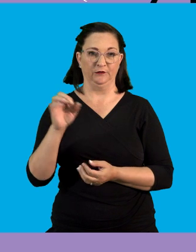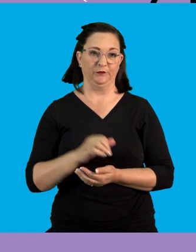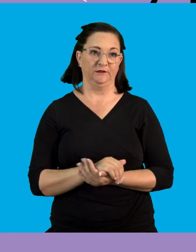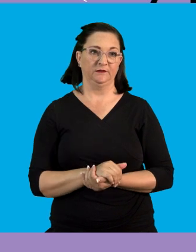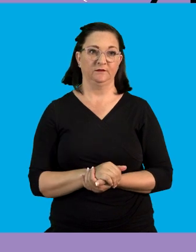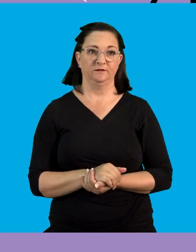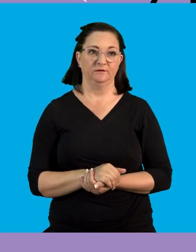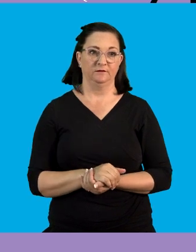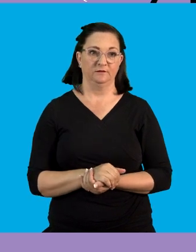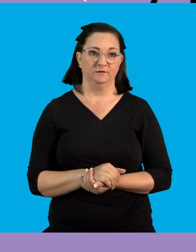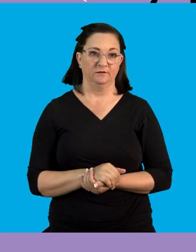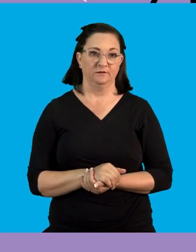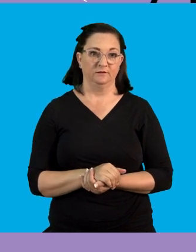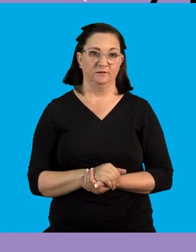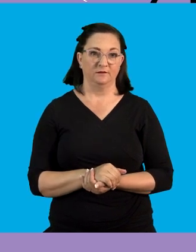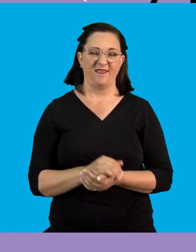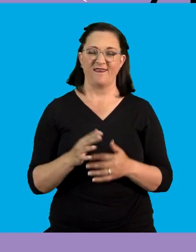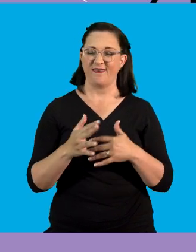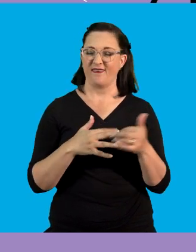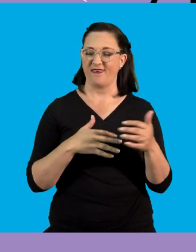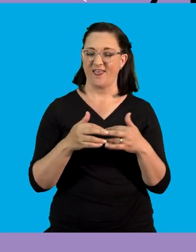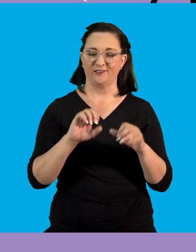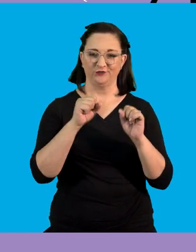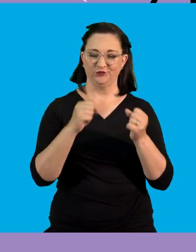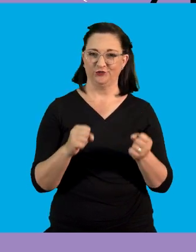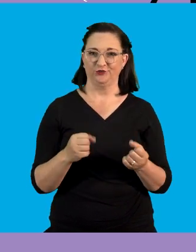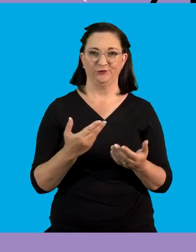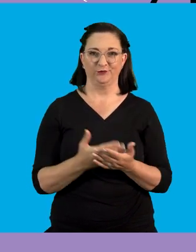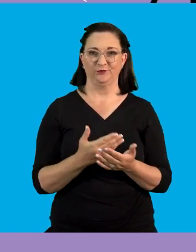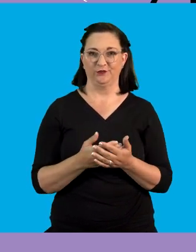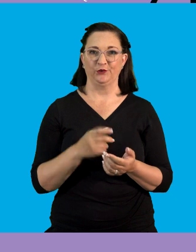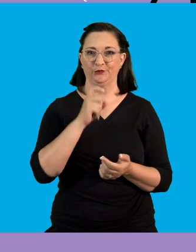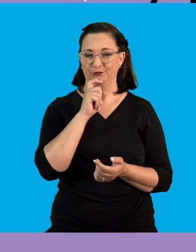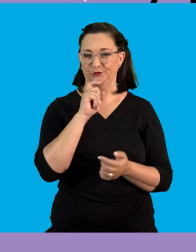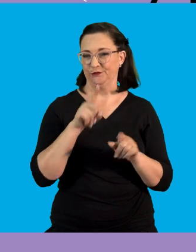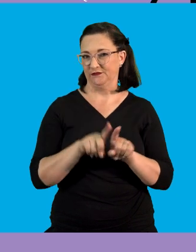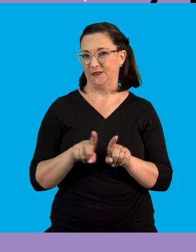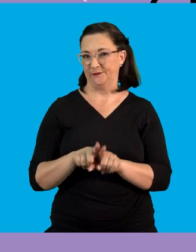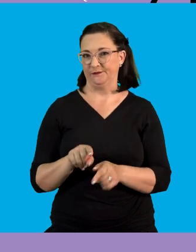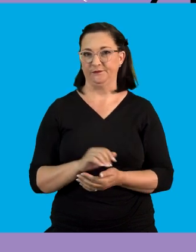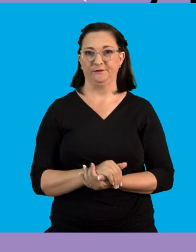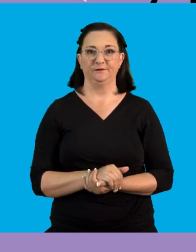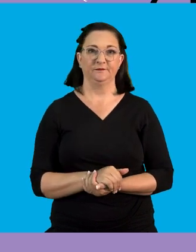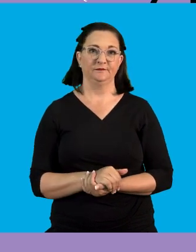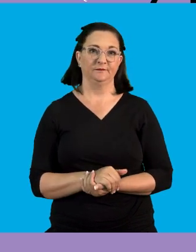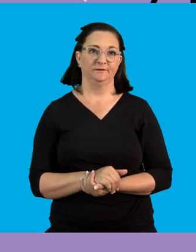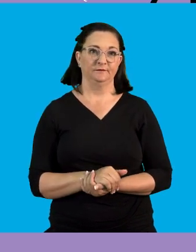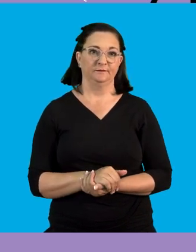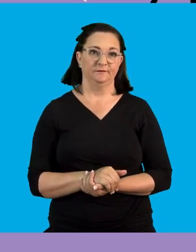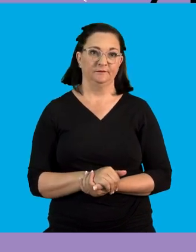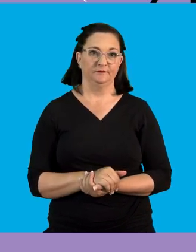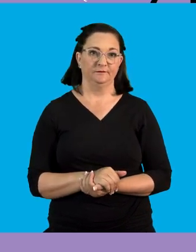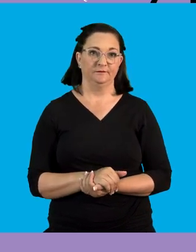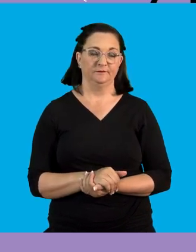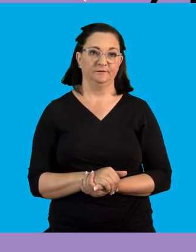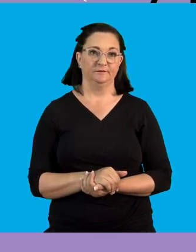equals to 720 degrees. You can use it for any shape that you come across,